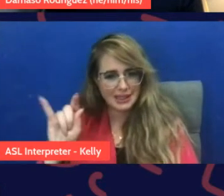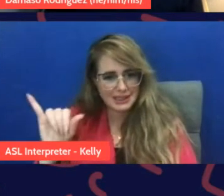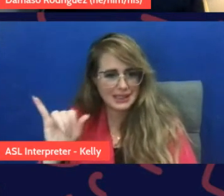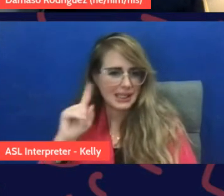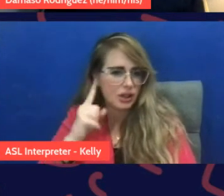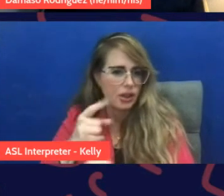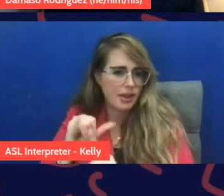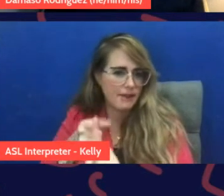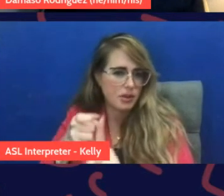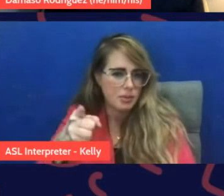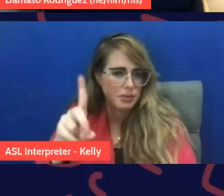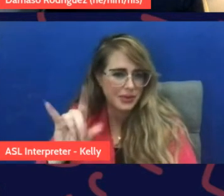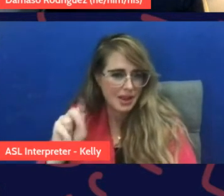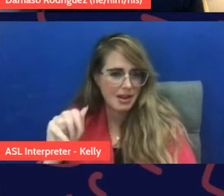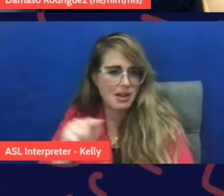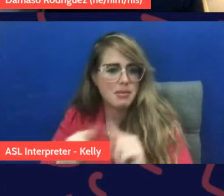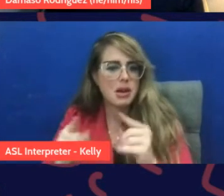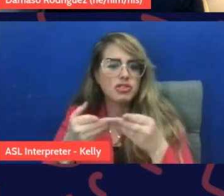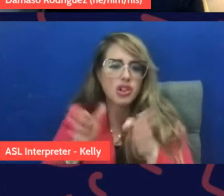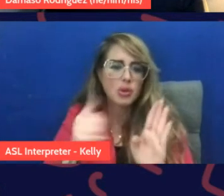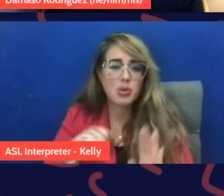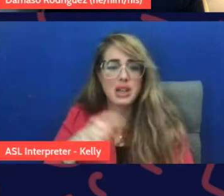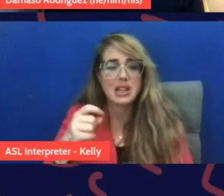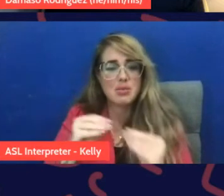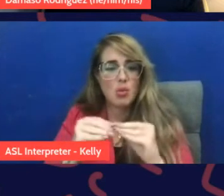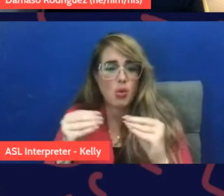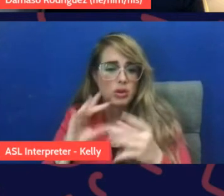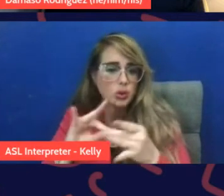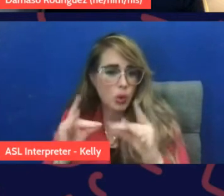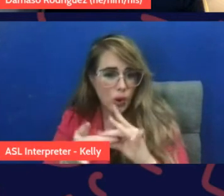But in general, I feel like we need more stories.